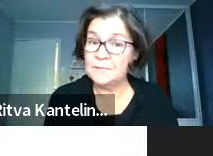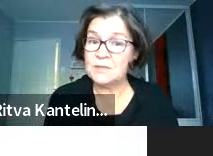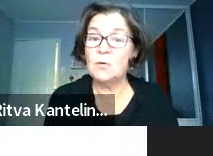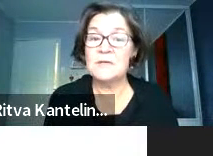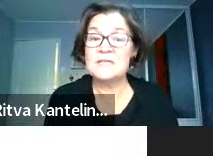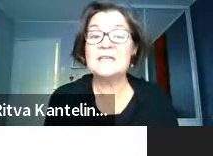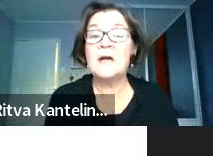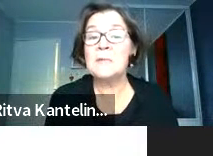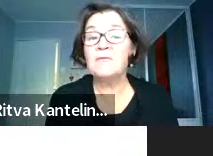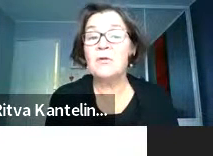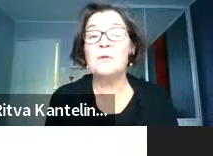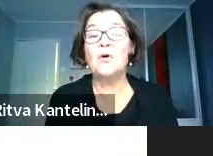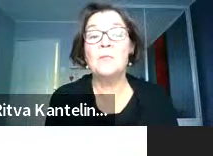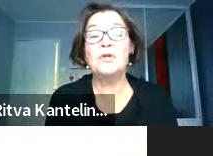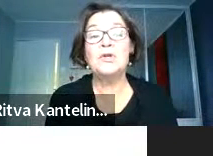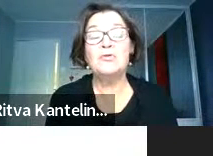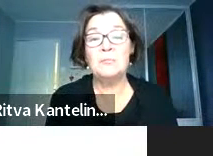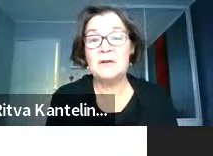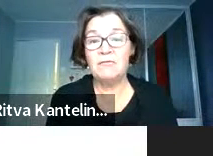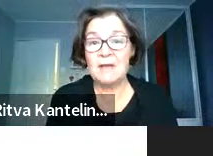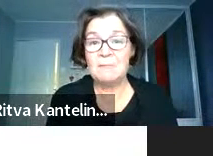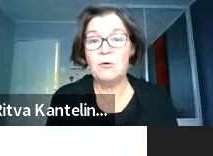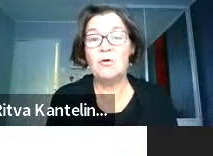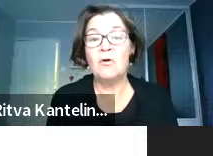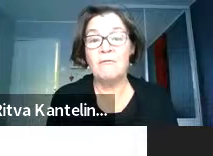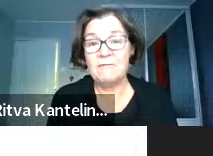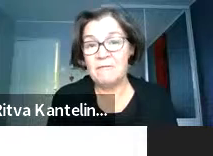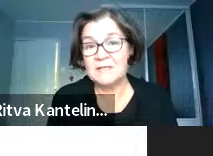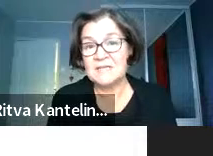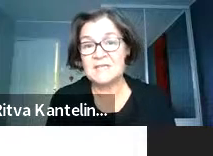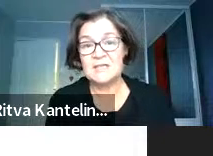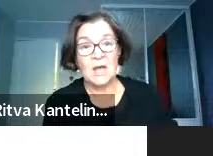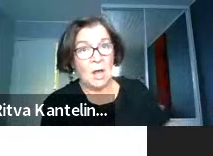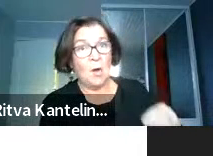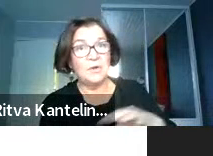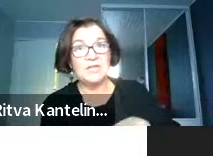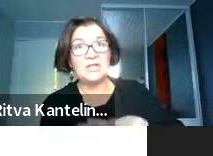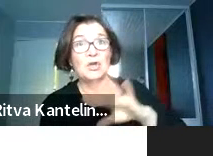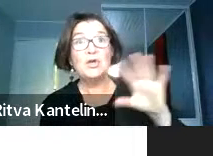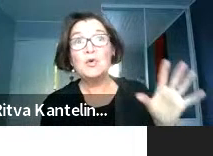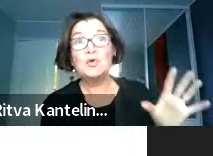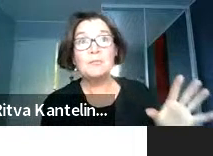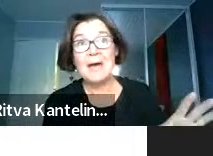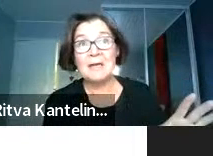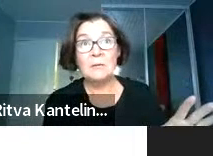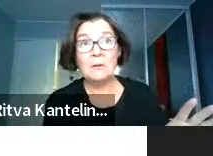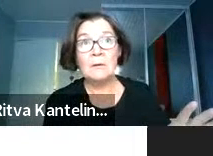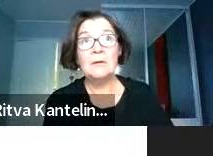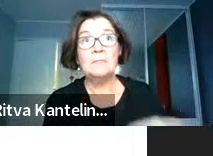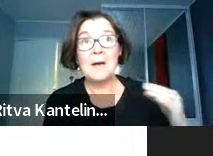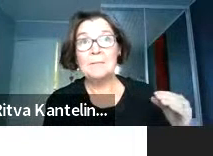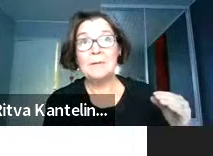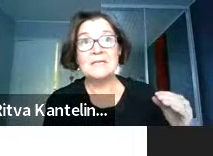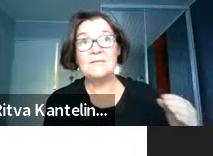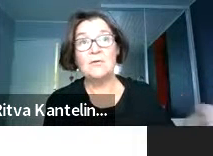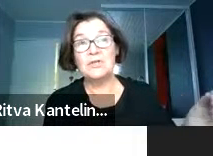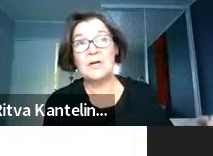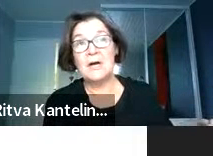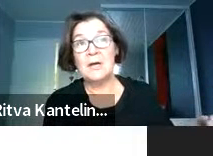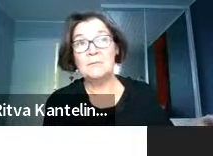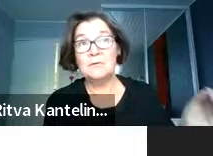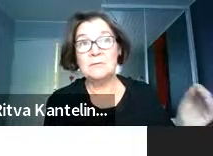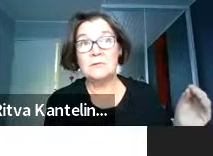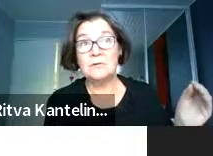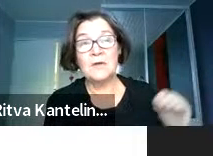Europe. So this is coming from the Common European Framework of References, which is a huge manual published